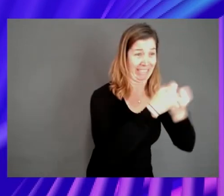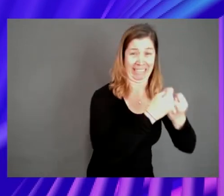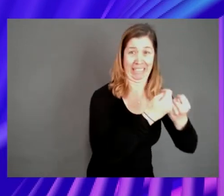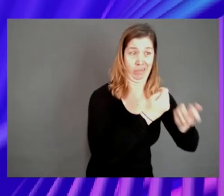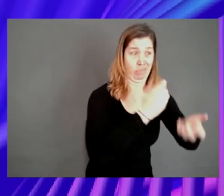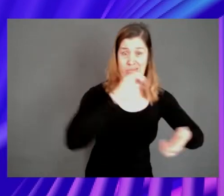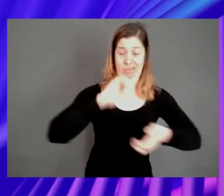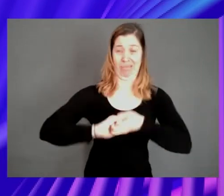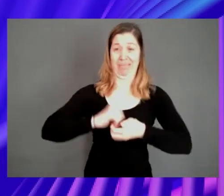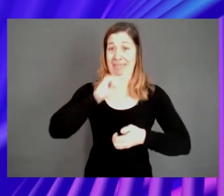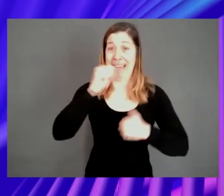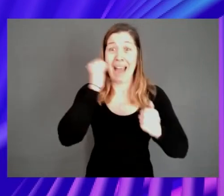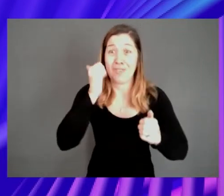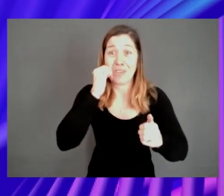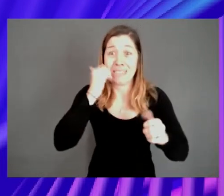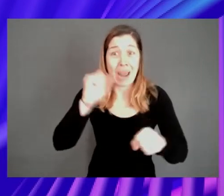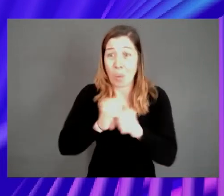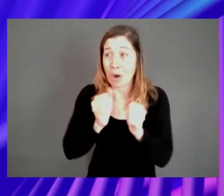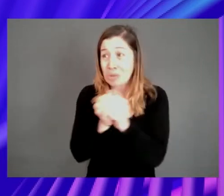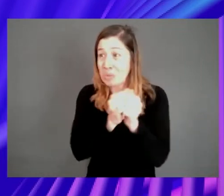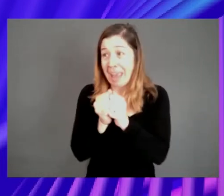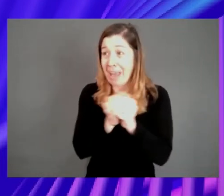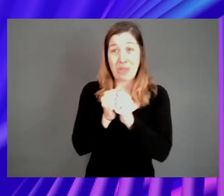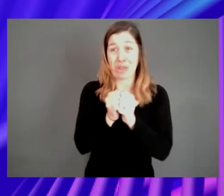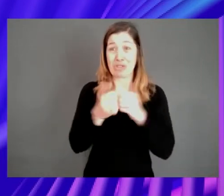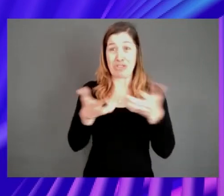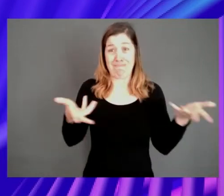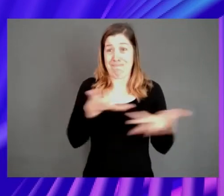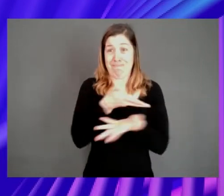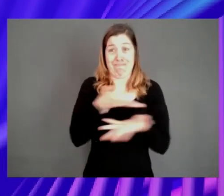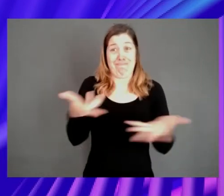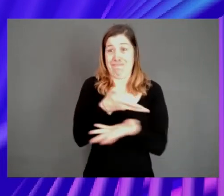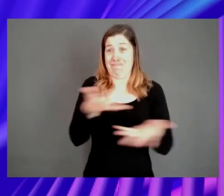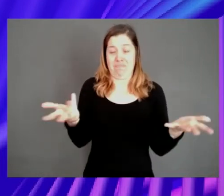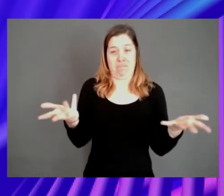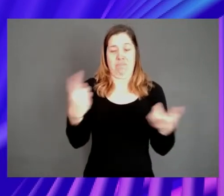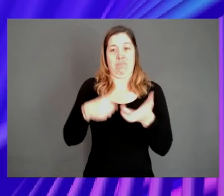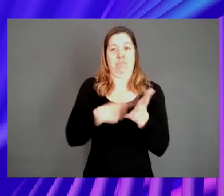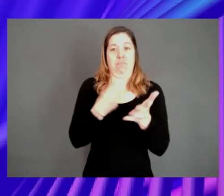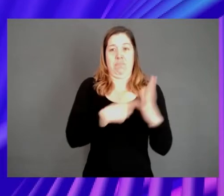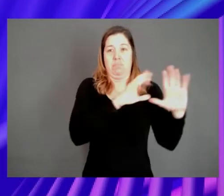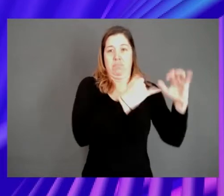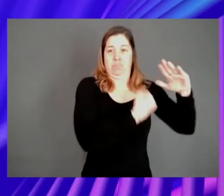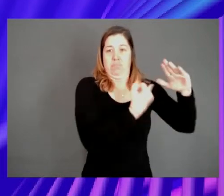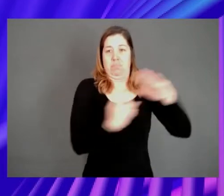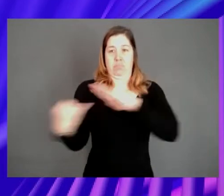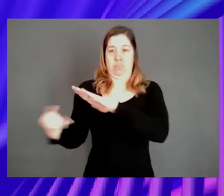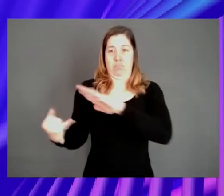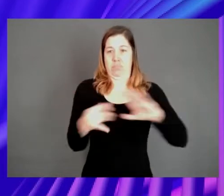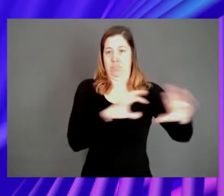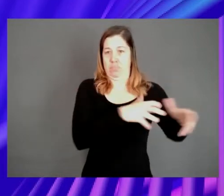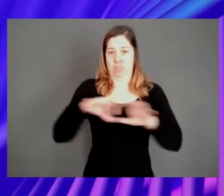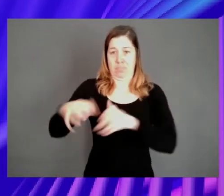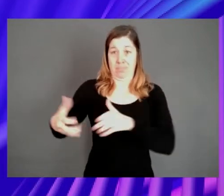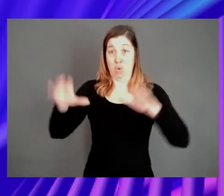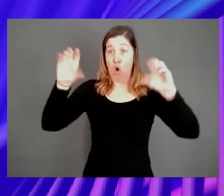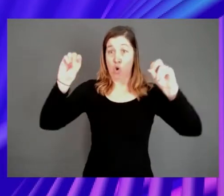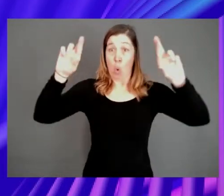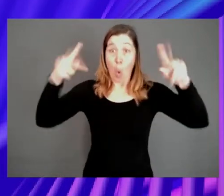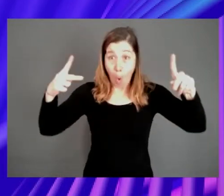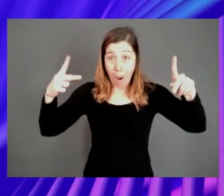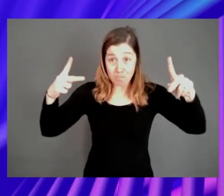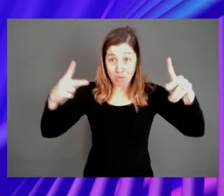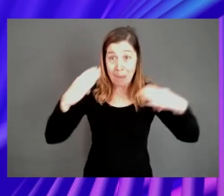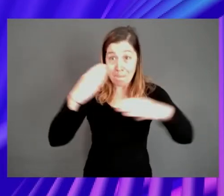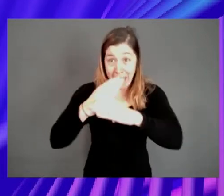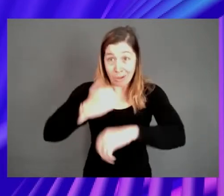working day to day with the ops team even, right? So you have these, corporate barriers, so to speak. You do. But